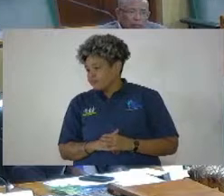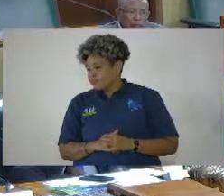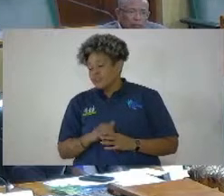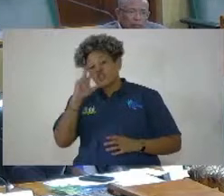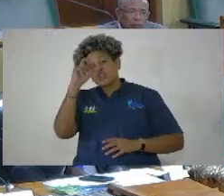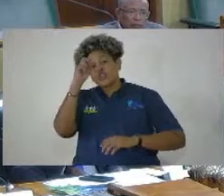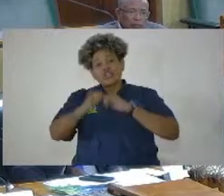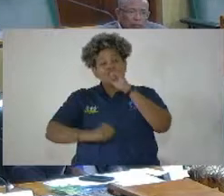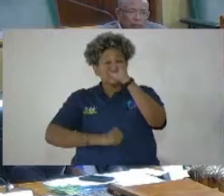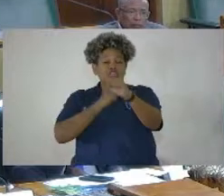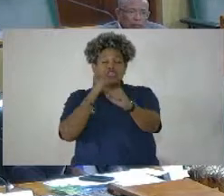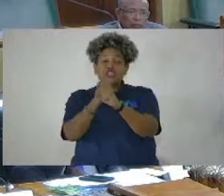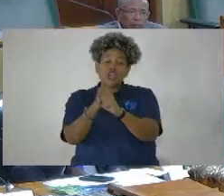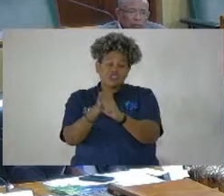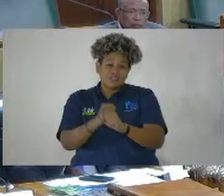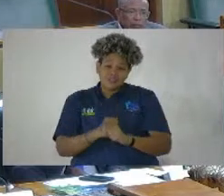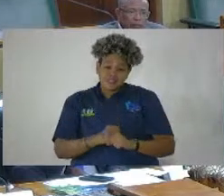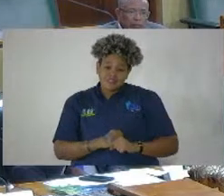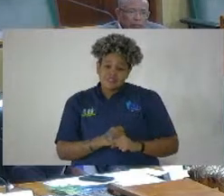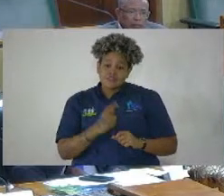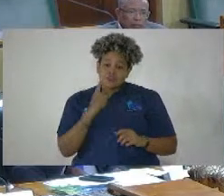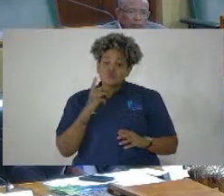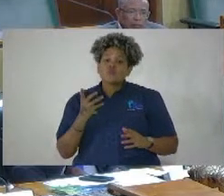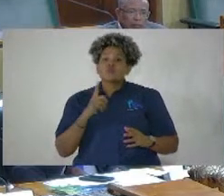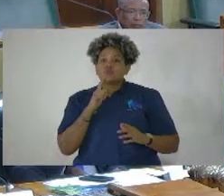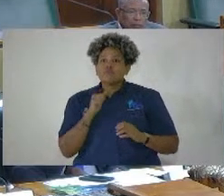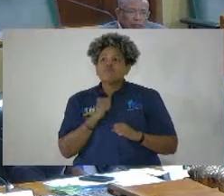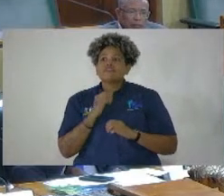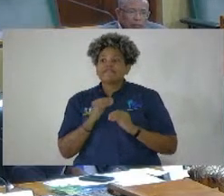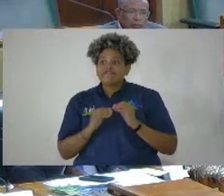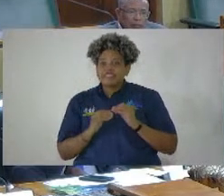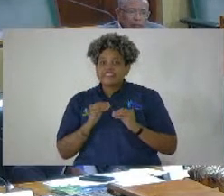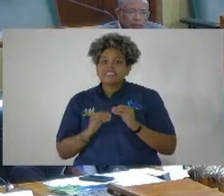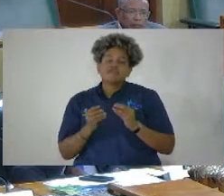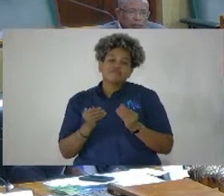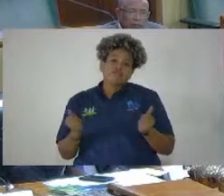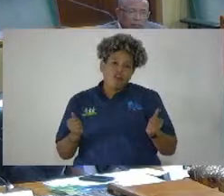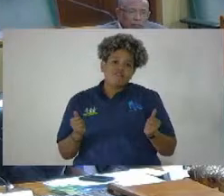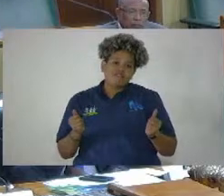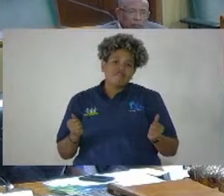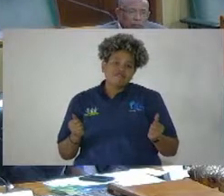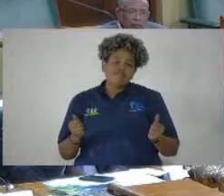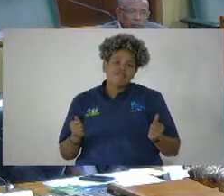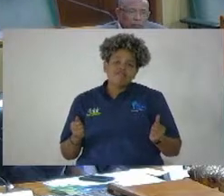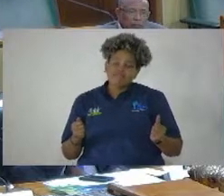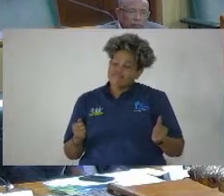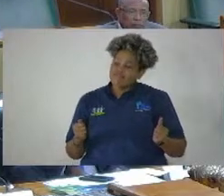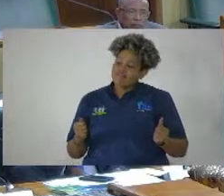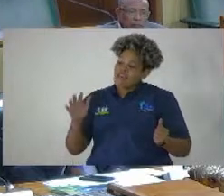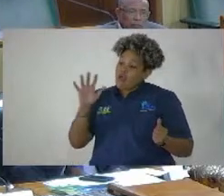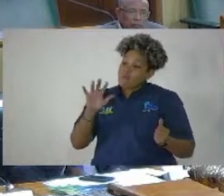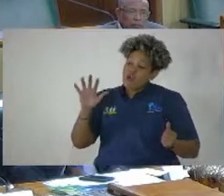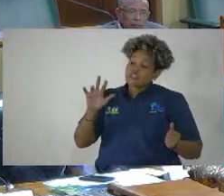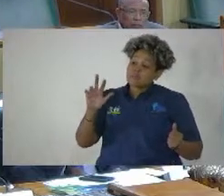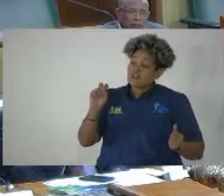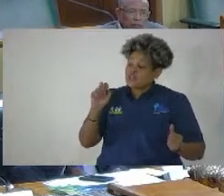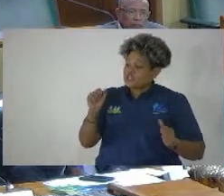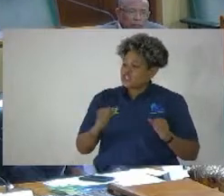30 years to resolve. The bet, I'm saying approximately 30 years, right?